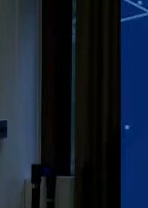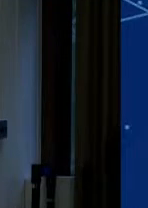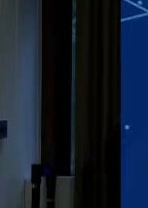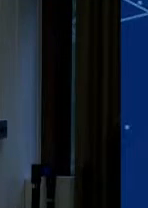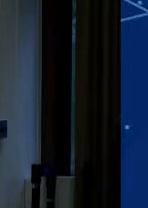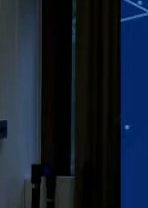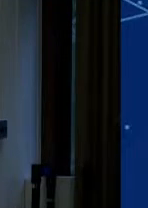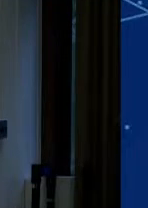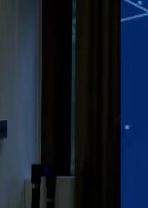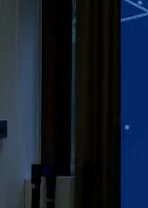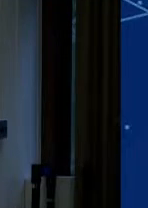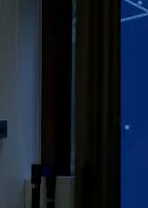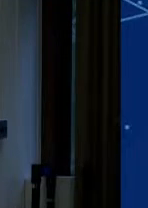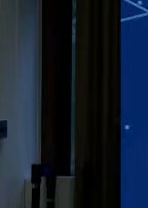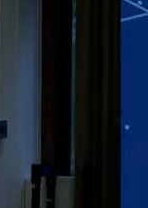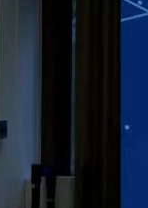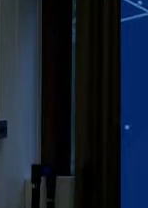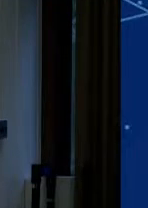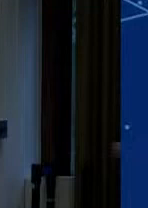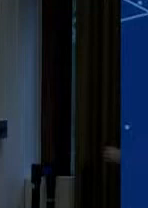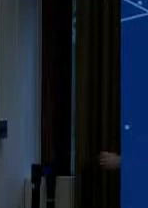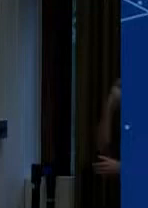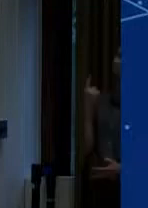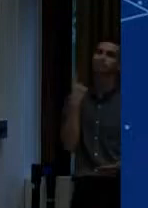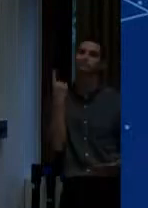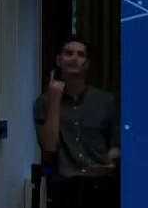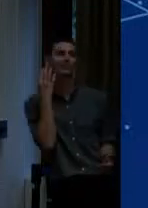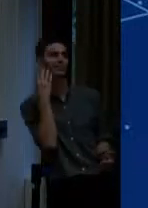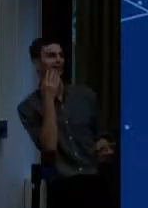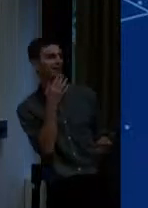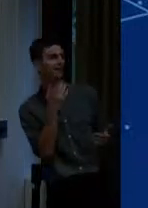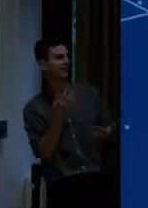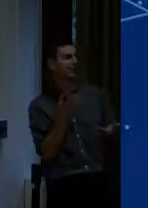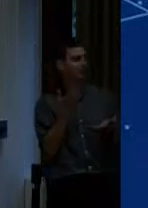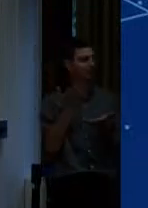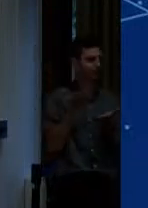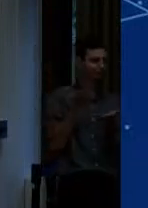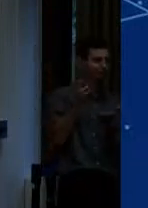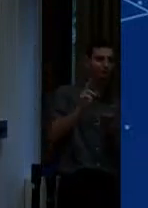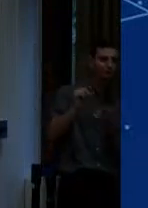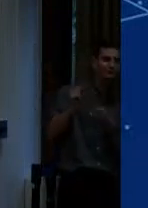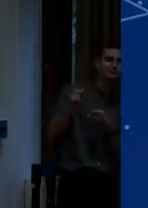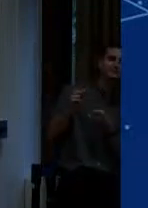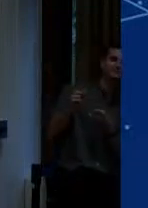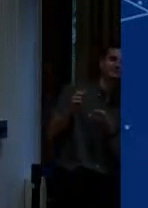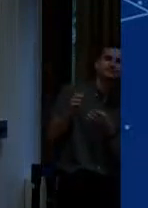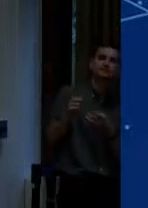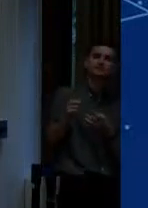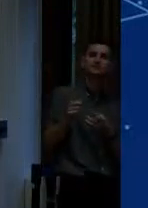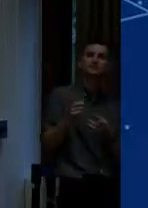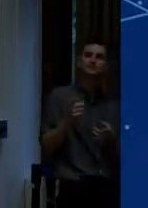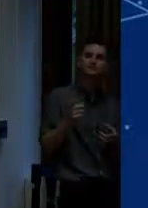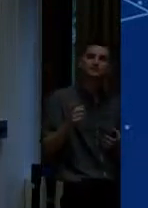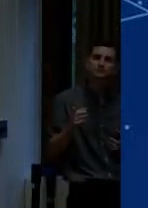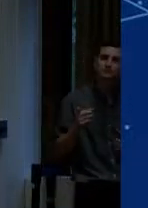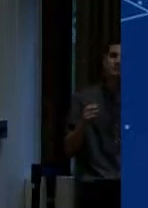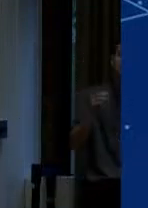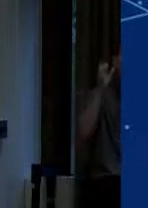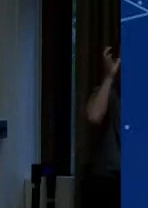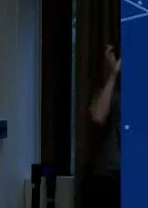One of the things that we should consider while we interact with these is the concept of constitutional AI.